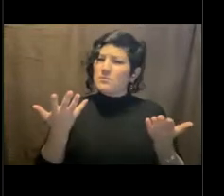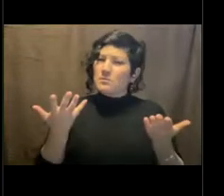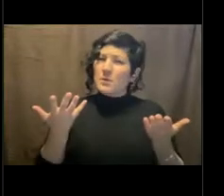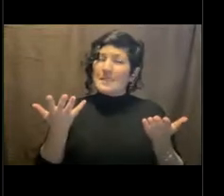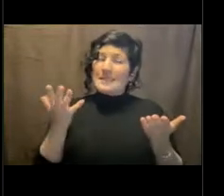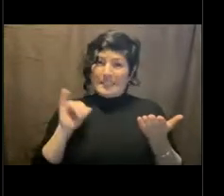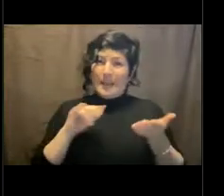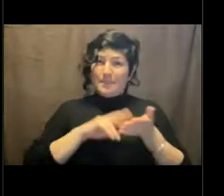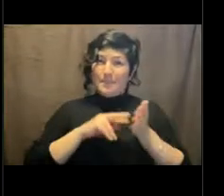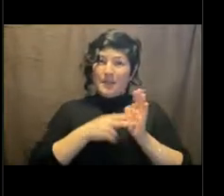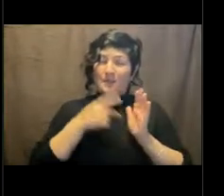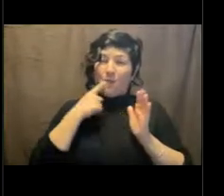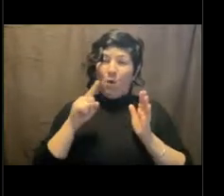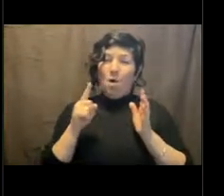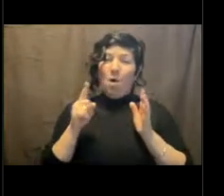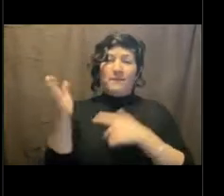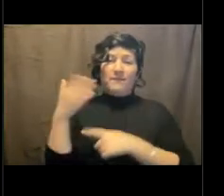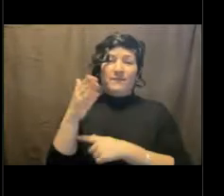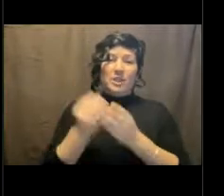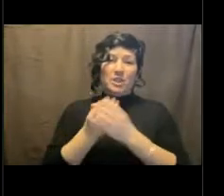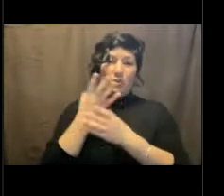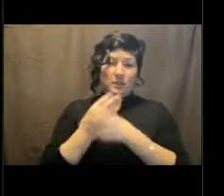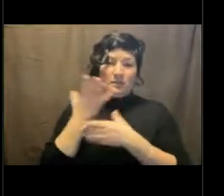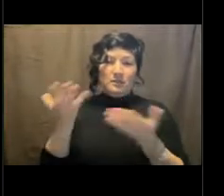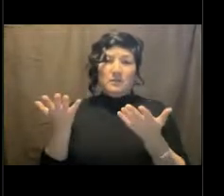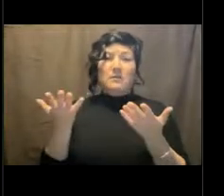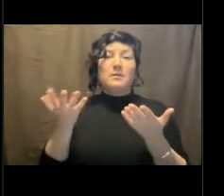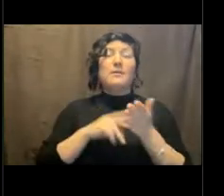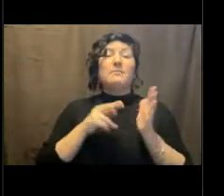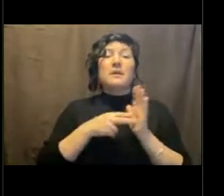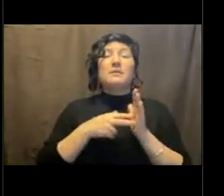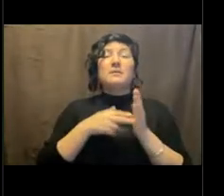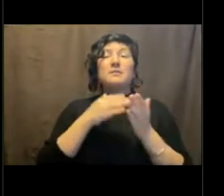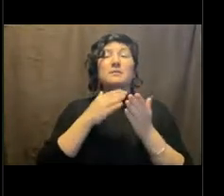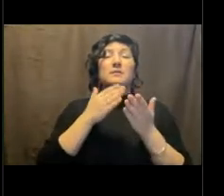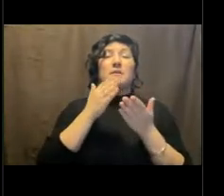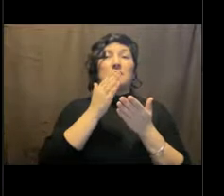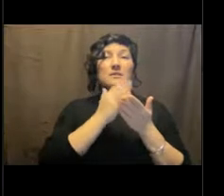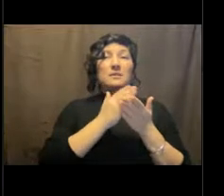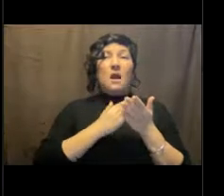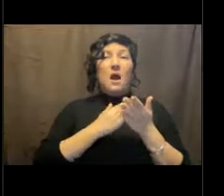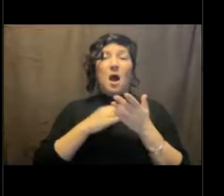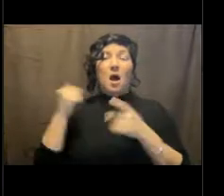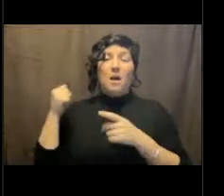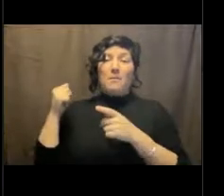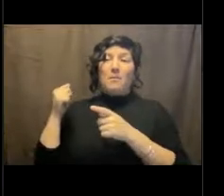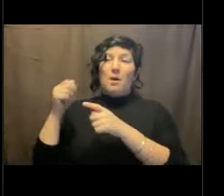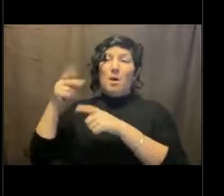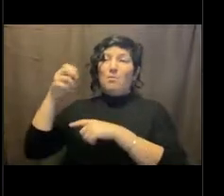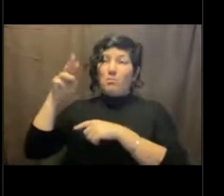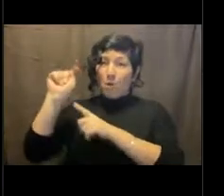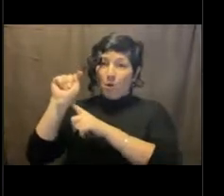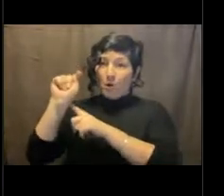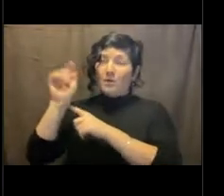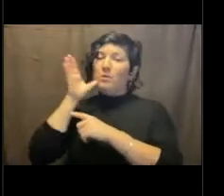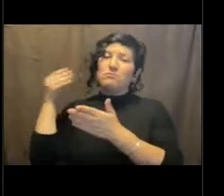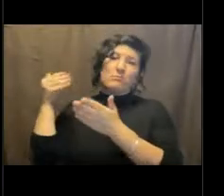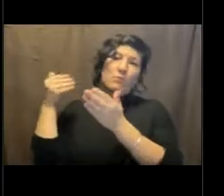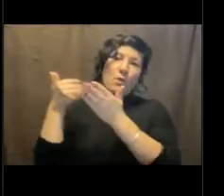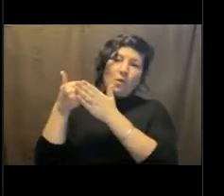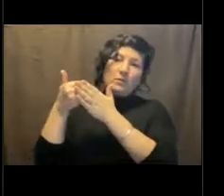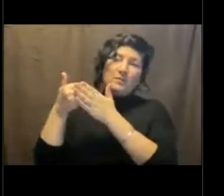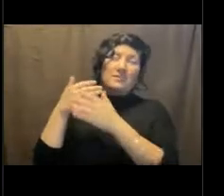for fisheries? Well, it means that some of these ports will be closer to more valuable species, some will be further away. This has implications